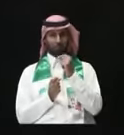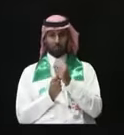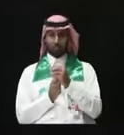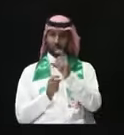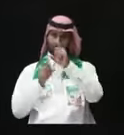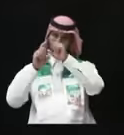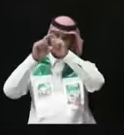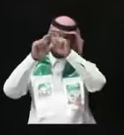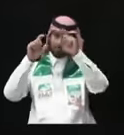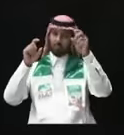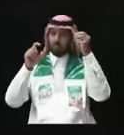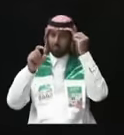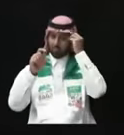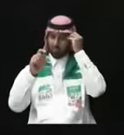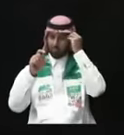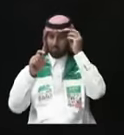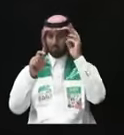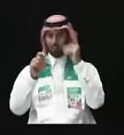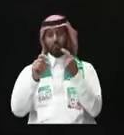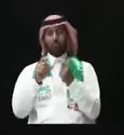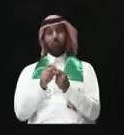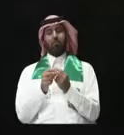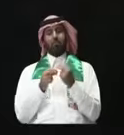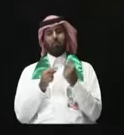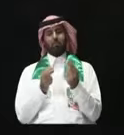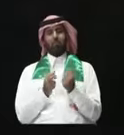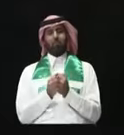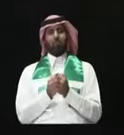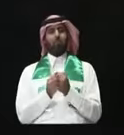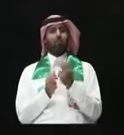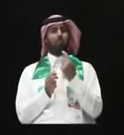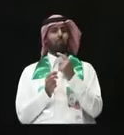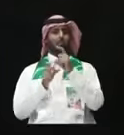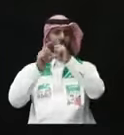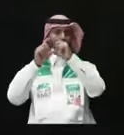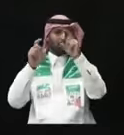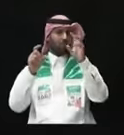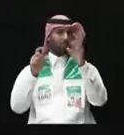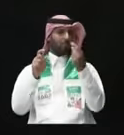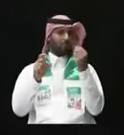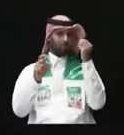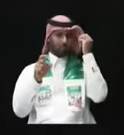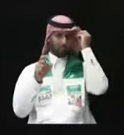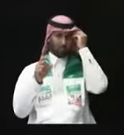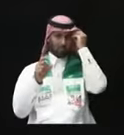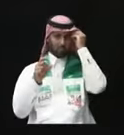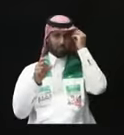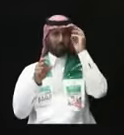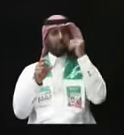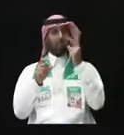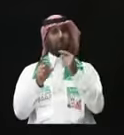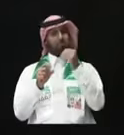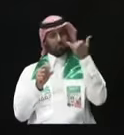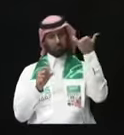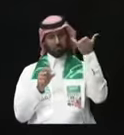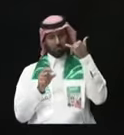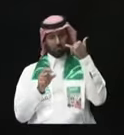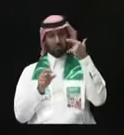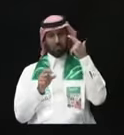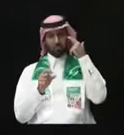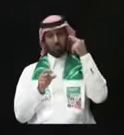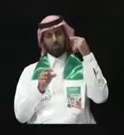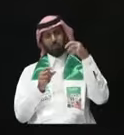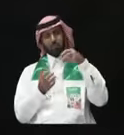highlight on one idea before we start. This idea is essential and important whenever